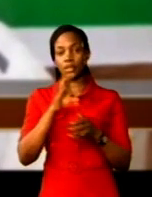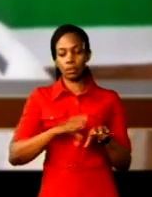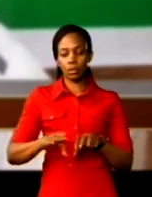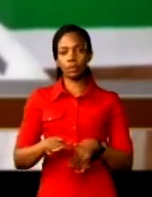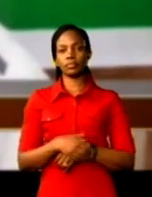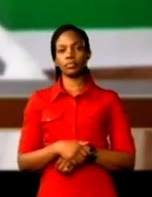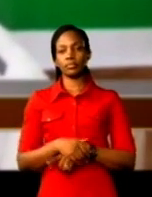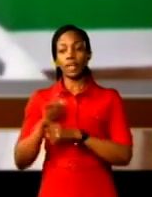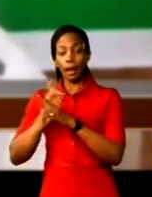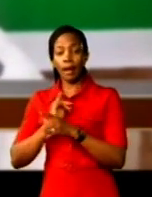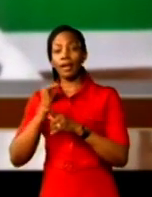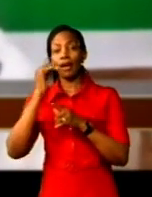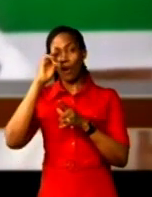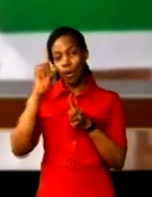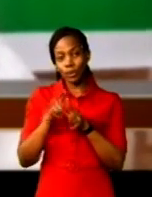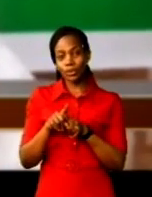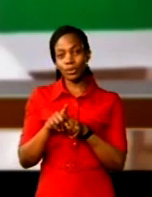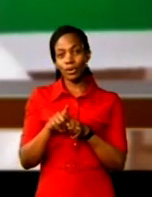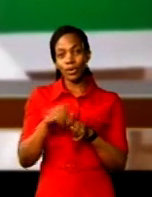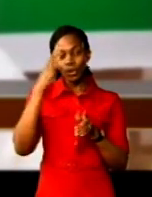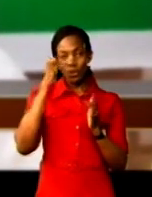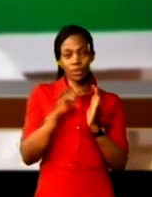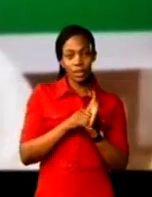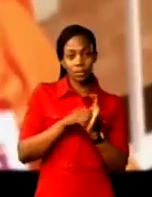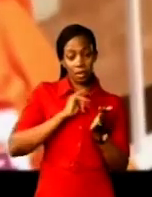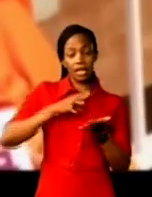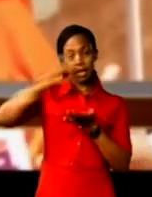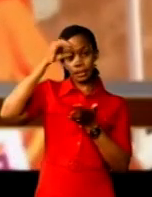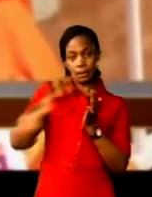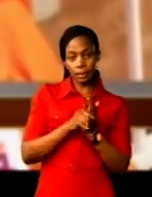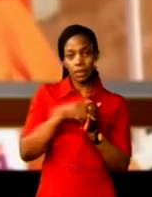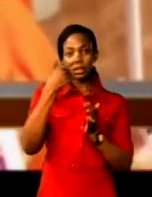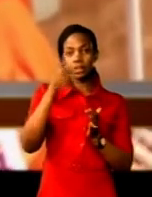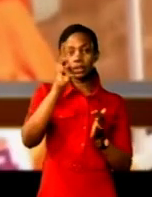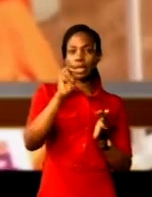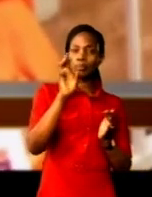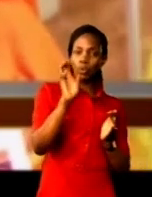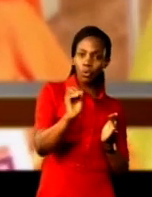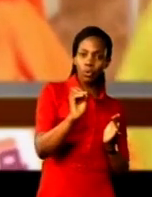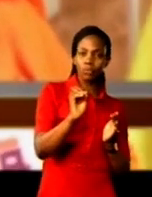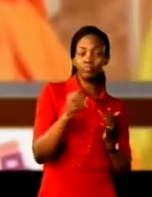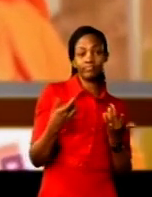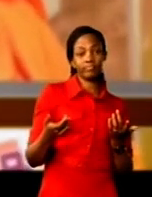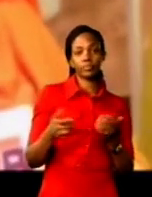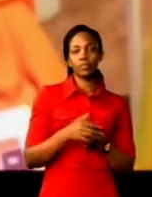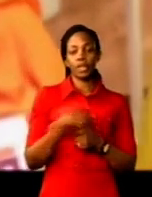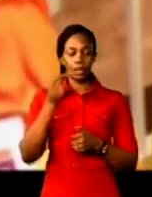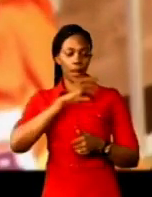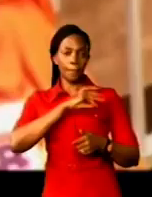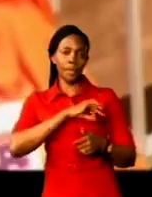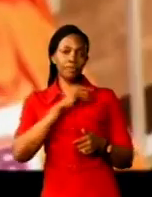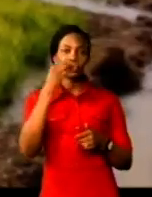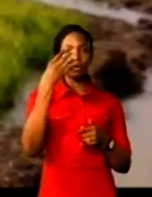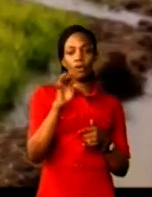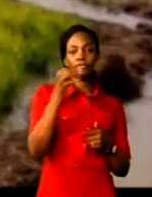of GMO seeds, its yields can be improved. Understand better the benefits of the GMOs is not harmful to